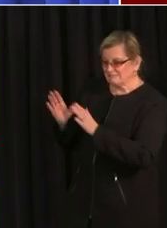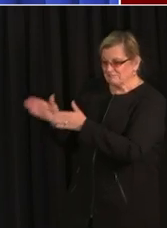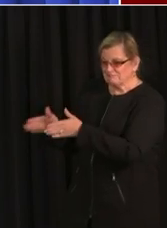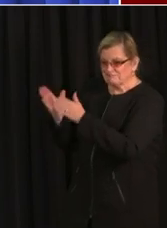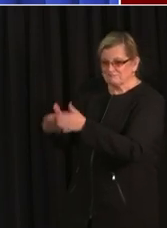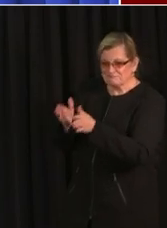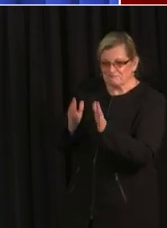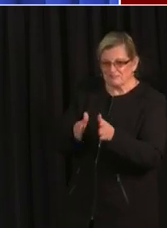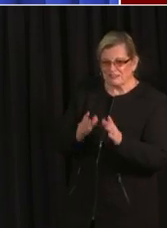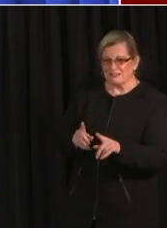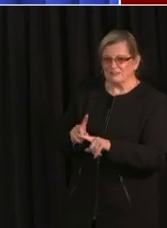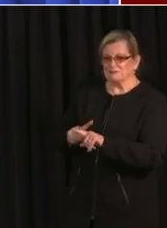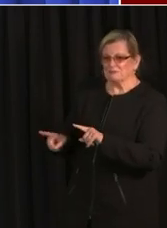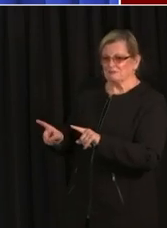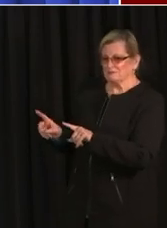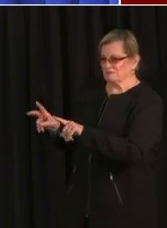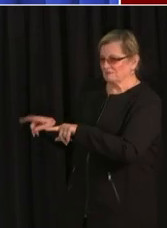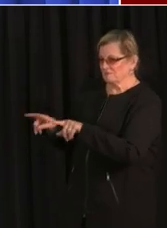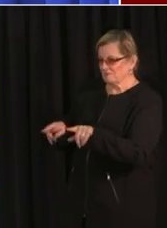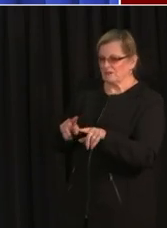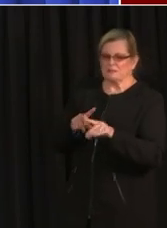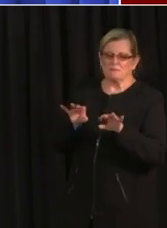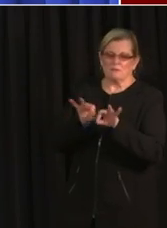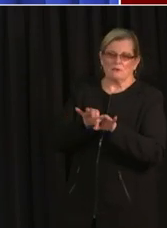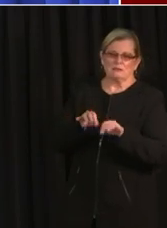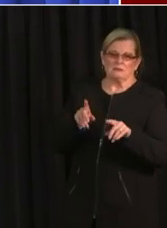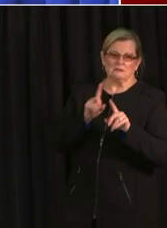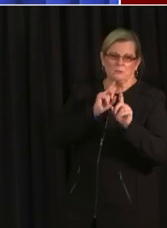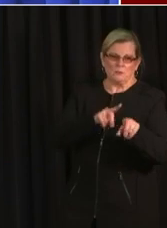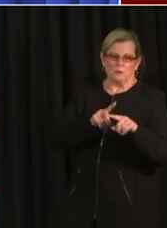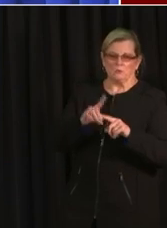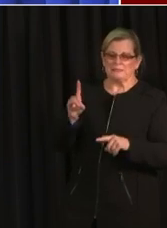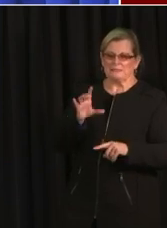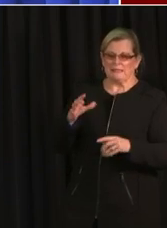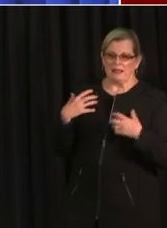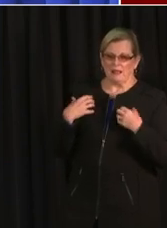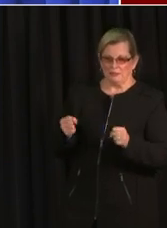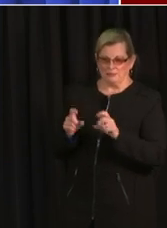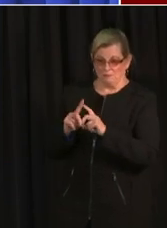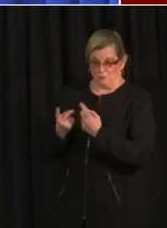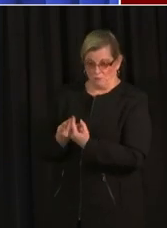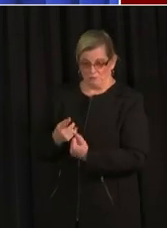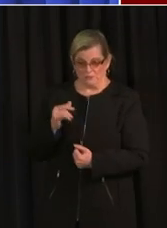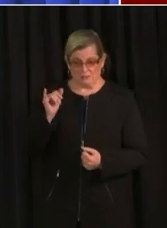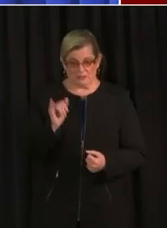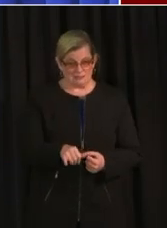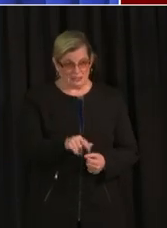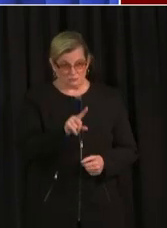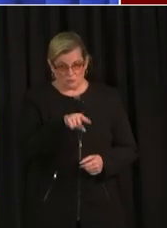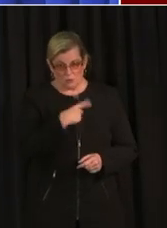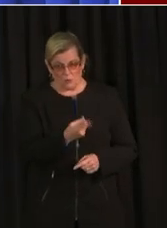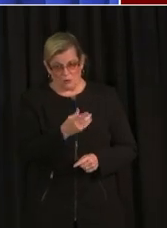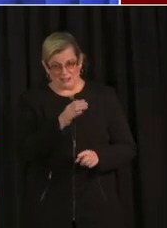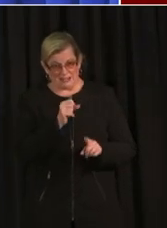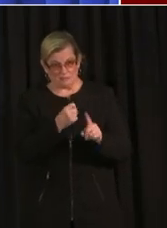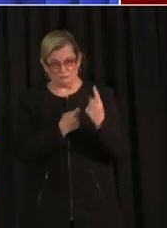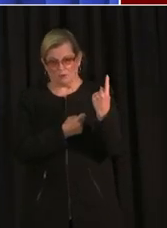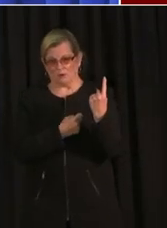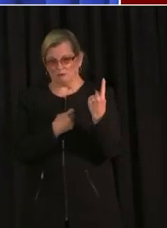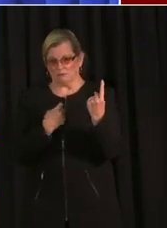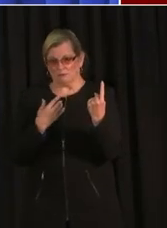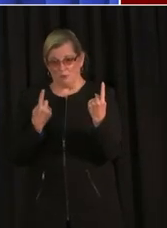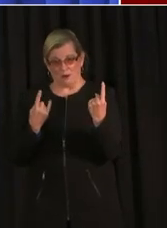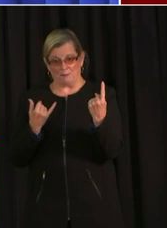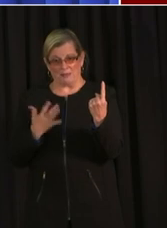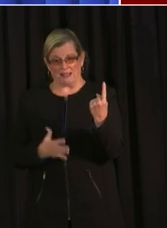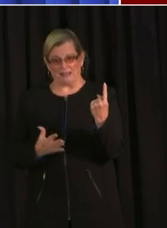positive cases are reported to the DC Department of Health. Is that the only case that a team has reported? Is that the team has reported to you? Can you tell